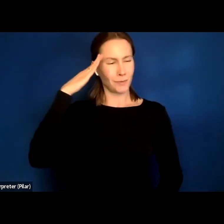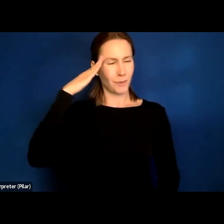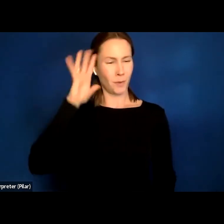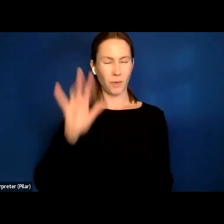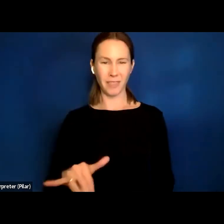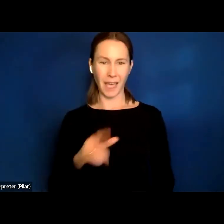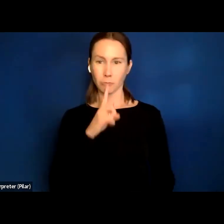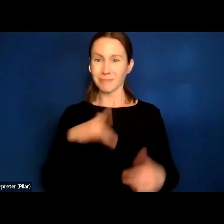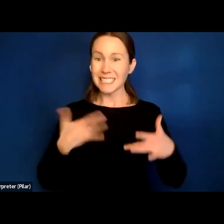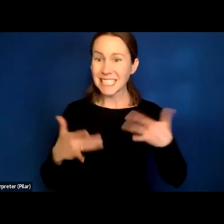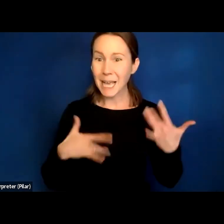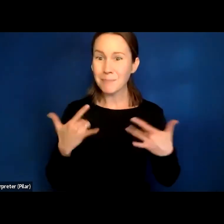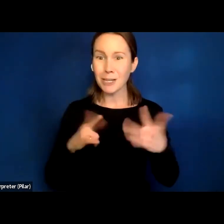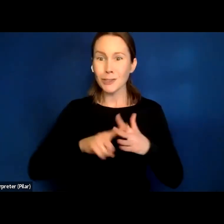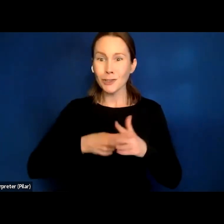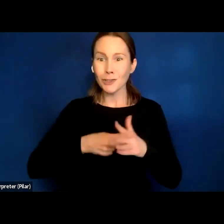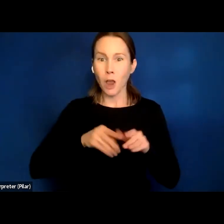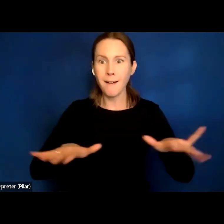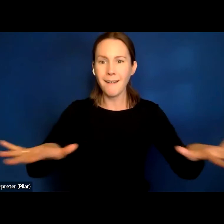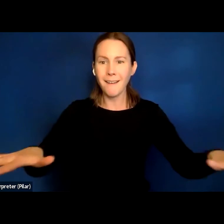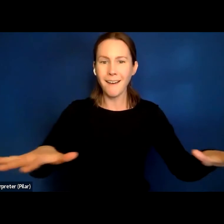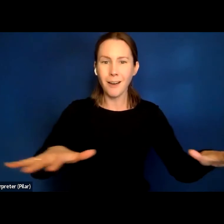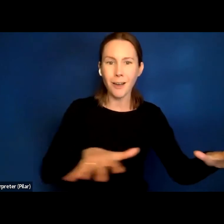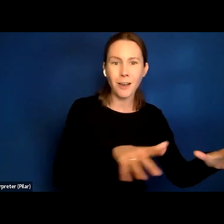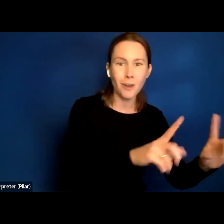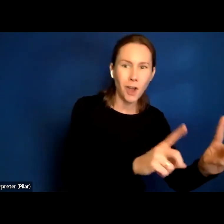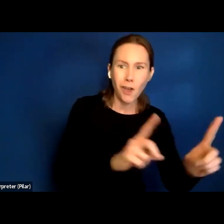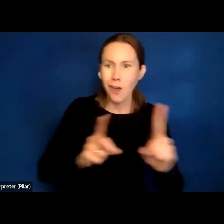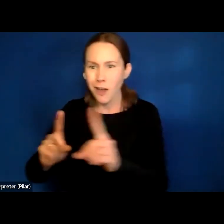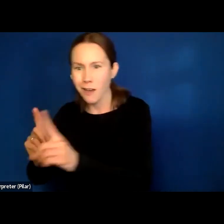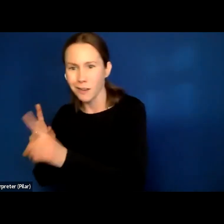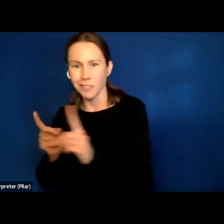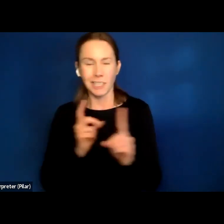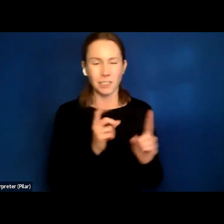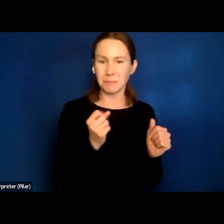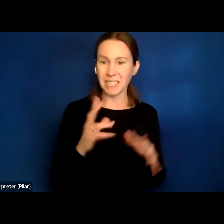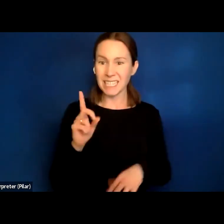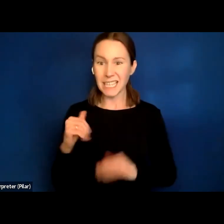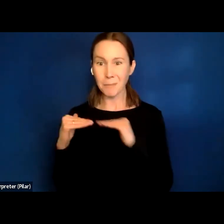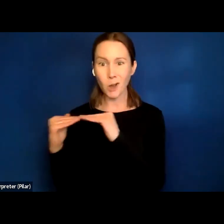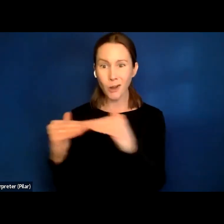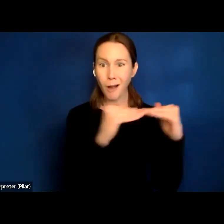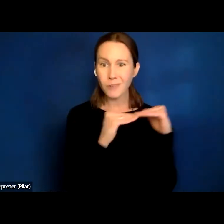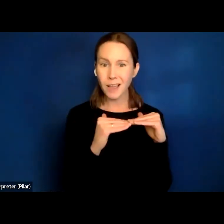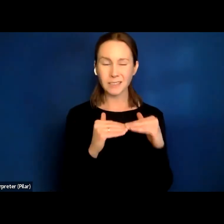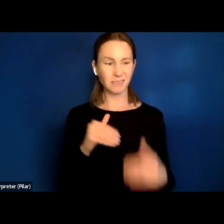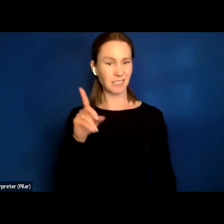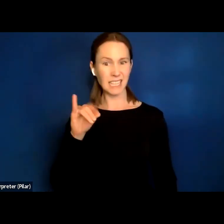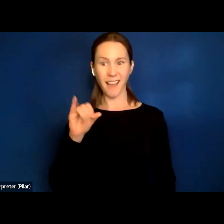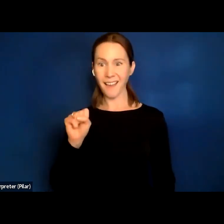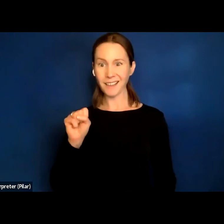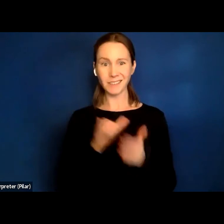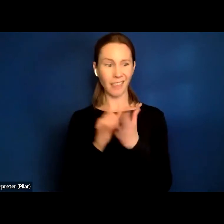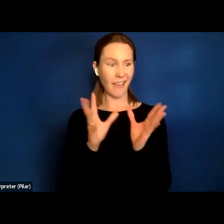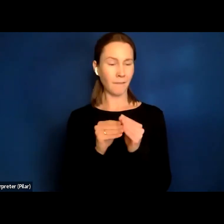the excitement that it sparked in conversations with disabled comrades, that DIS was something that our movement